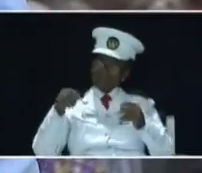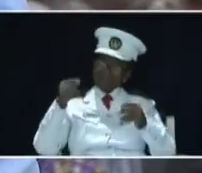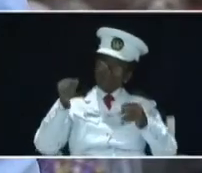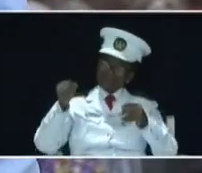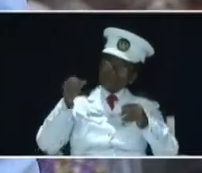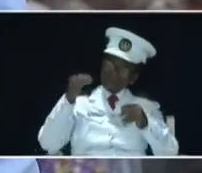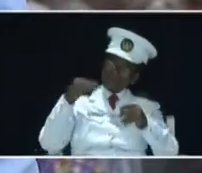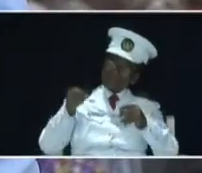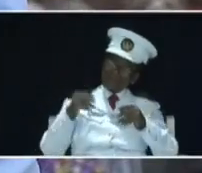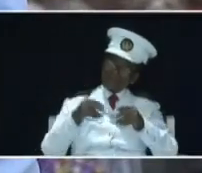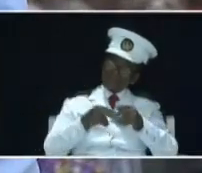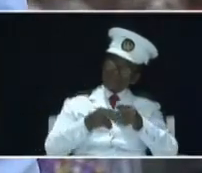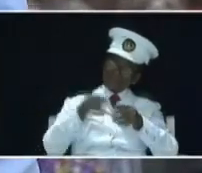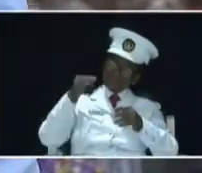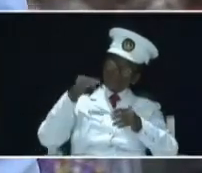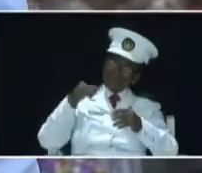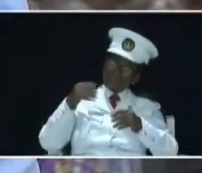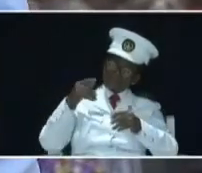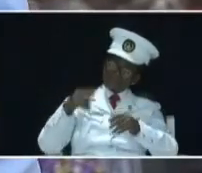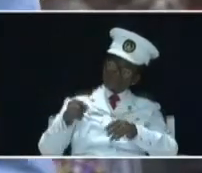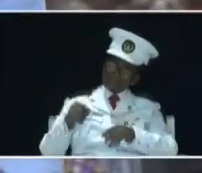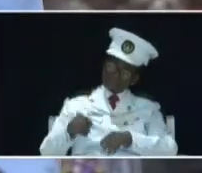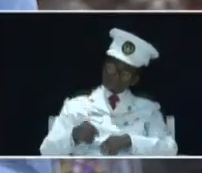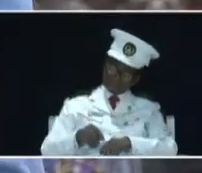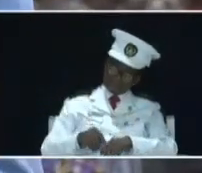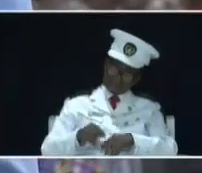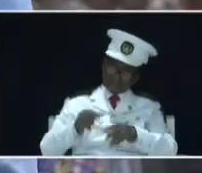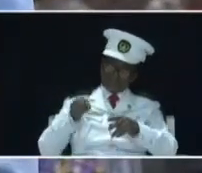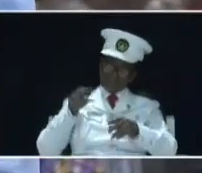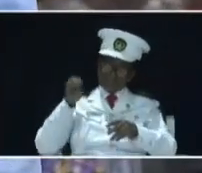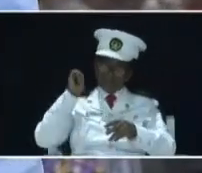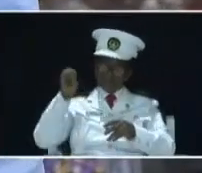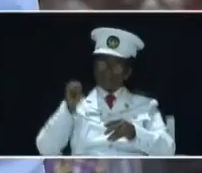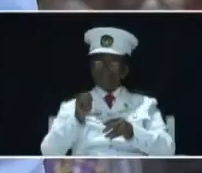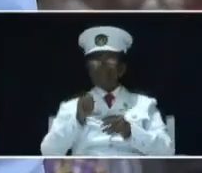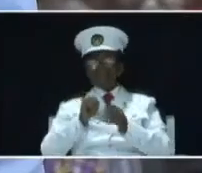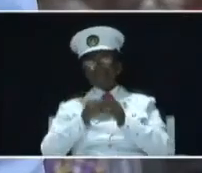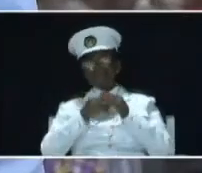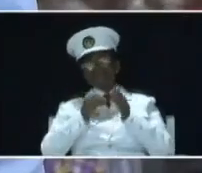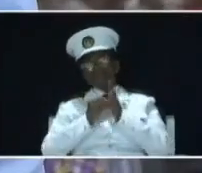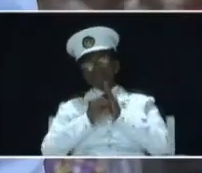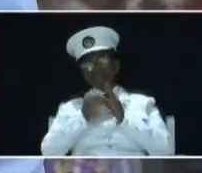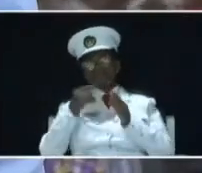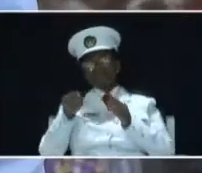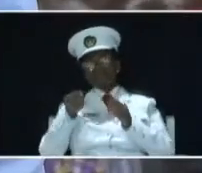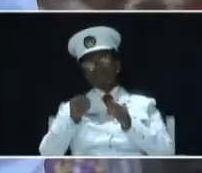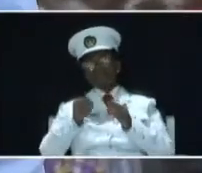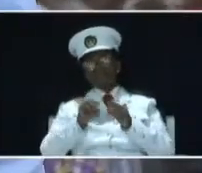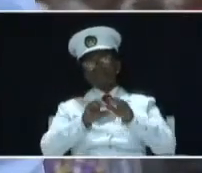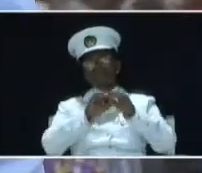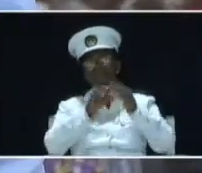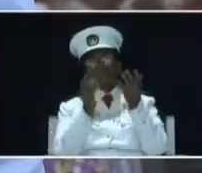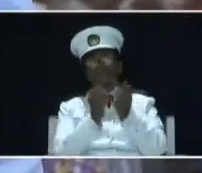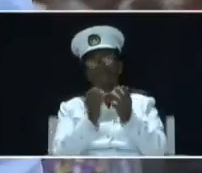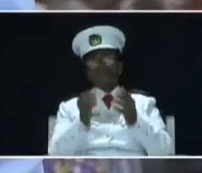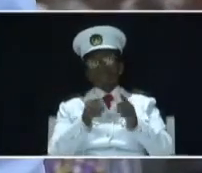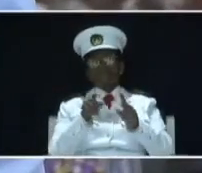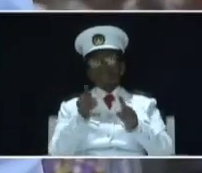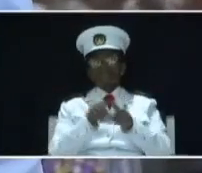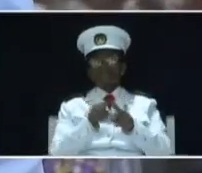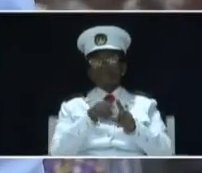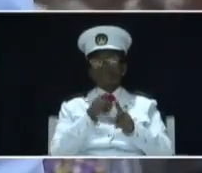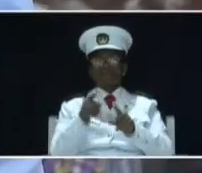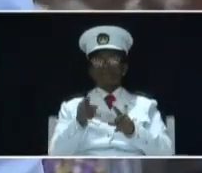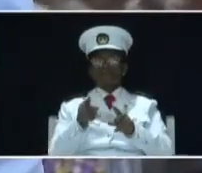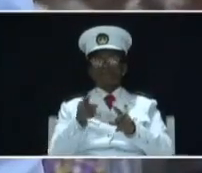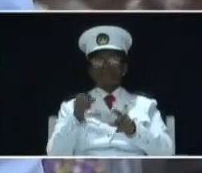dividends, he owns the company. So when they say your dividend is